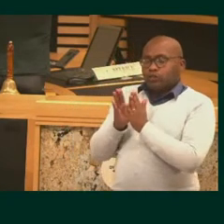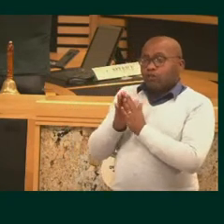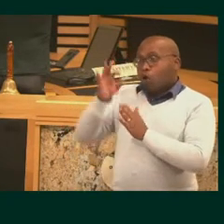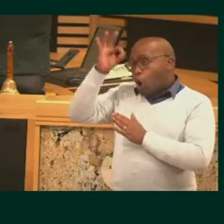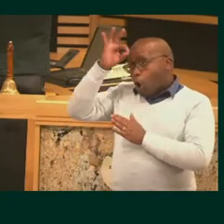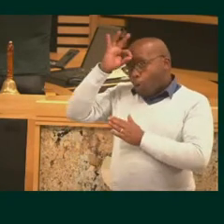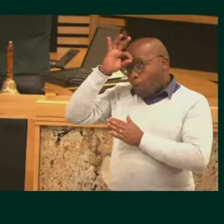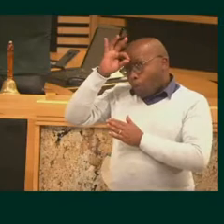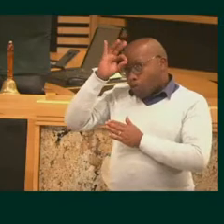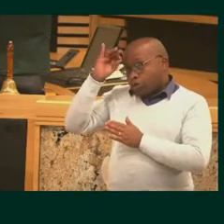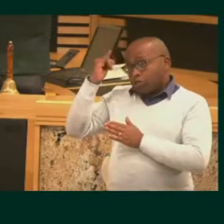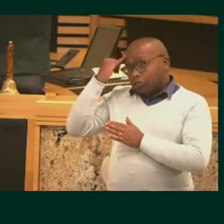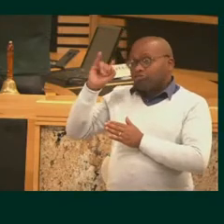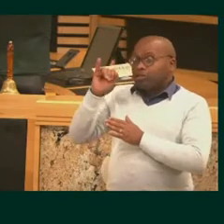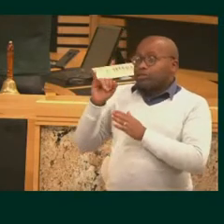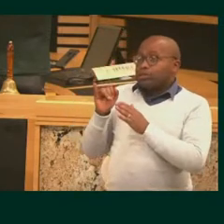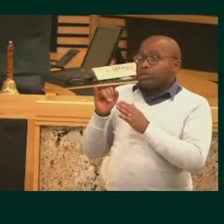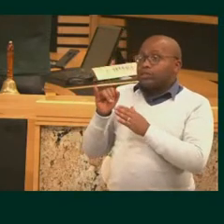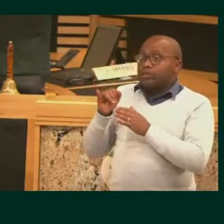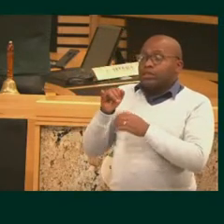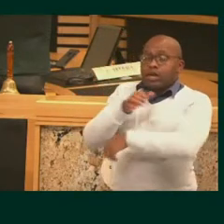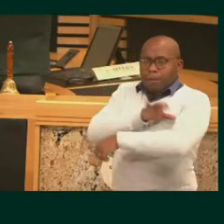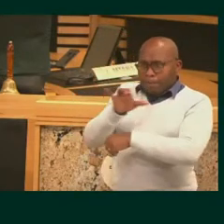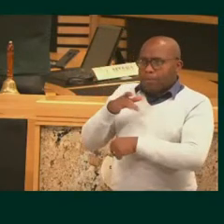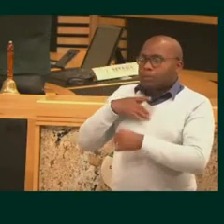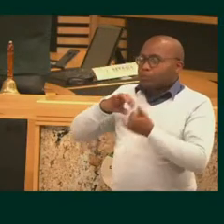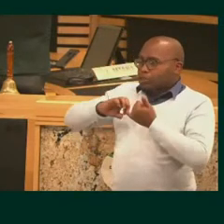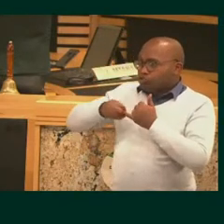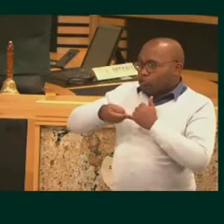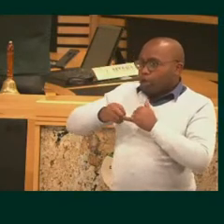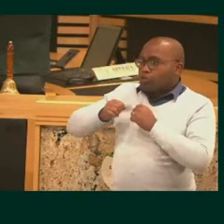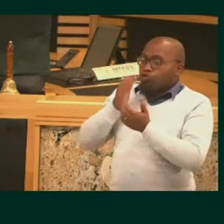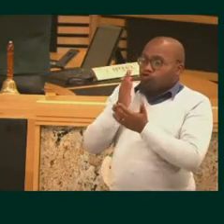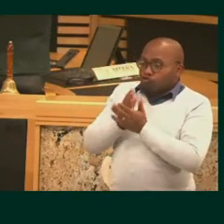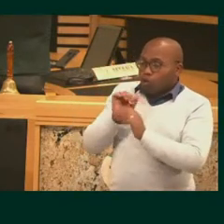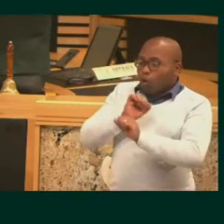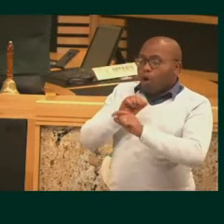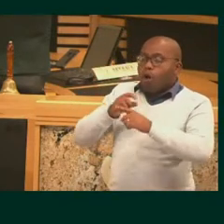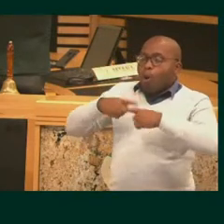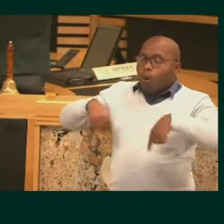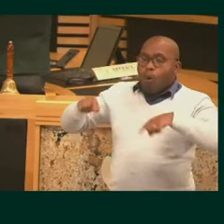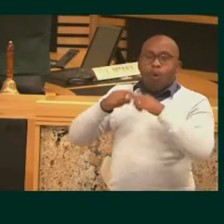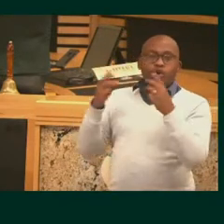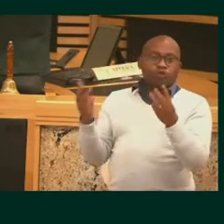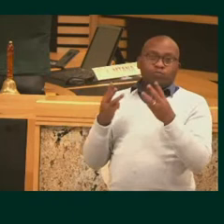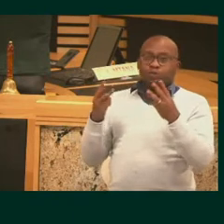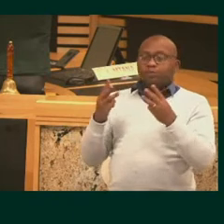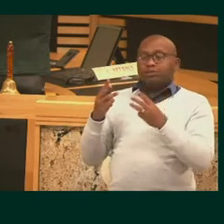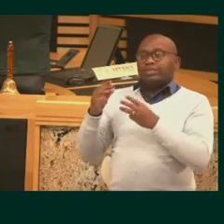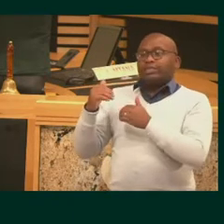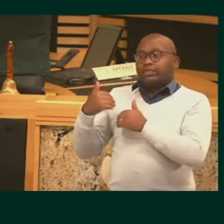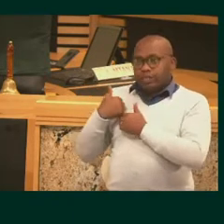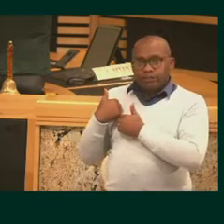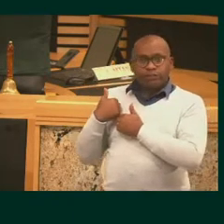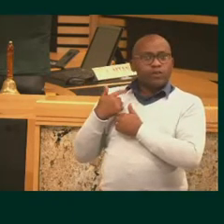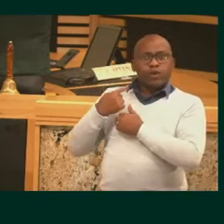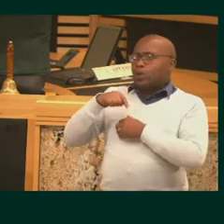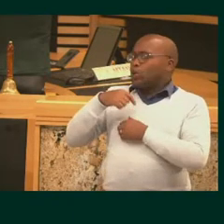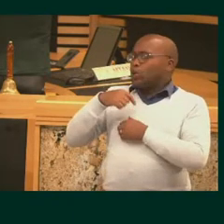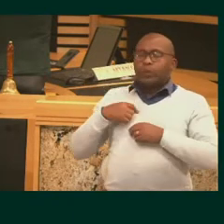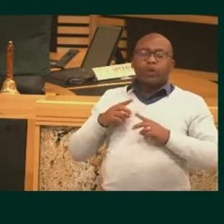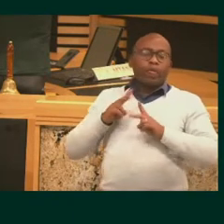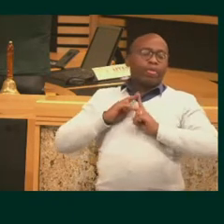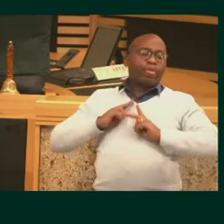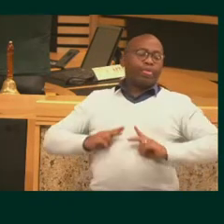uh working in collaboration with them to ensure their safety nobody is relaxing on the matter we are taking steps we want